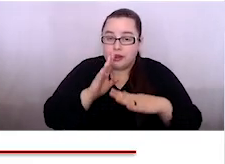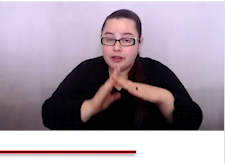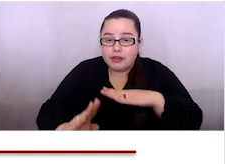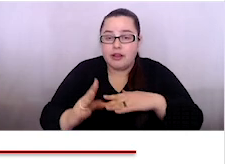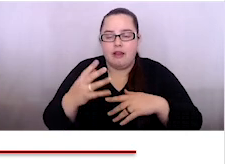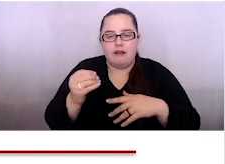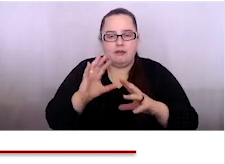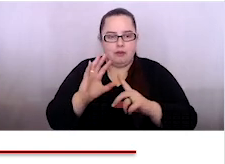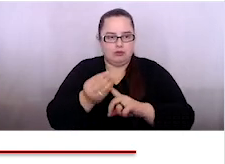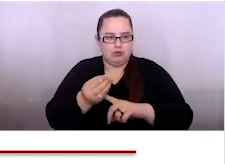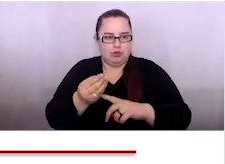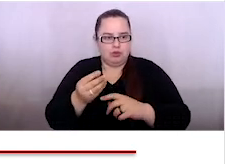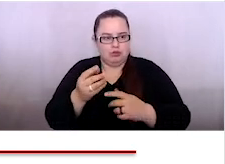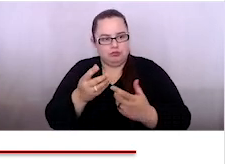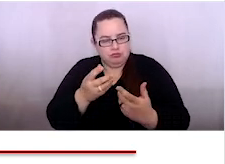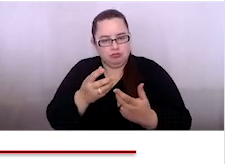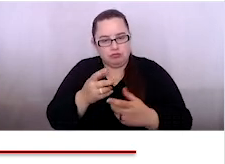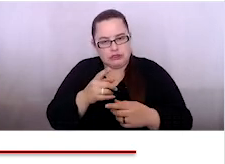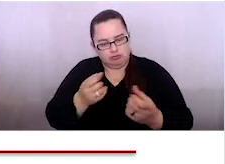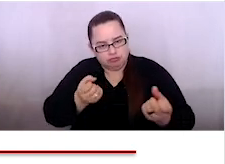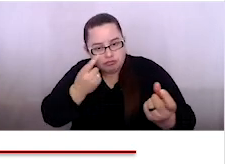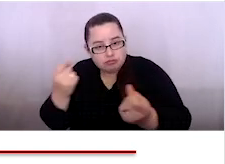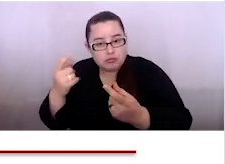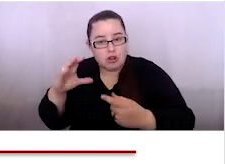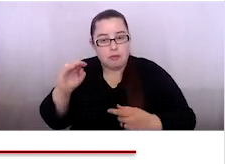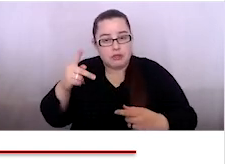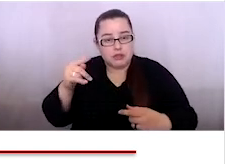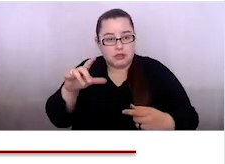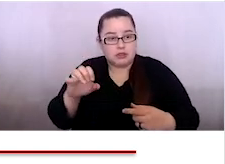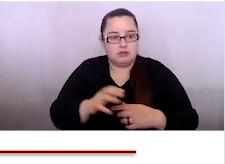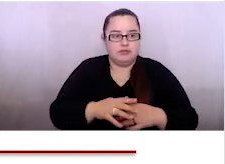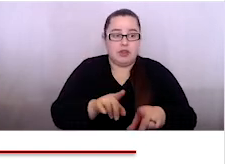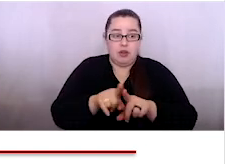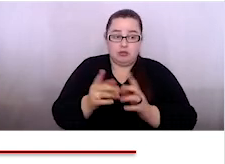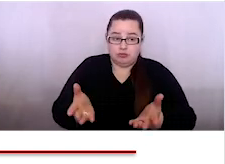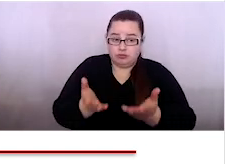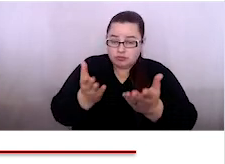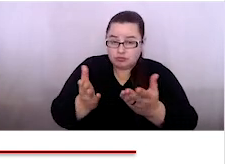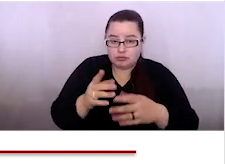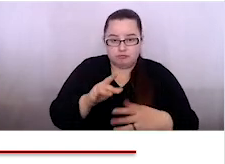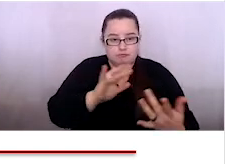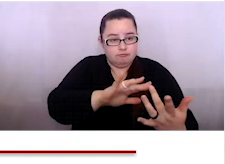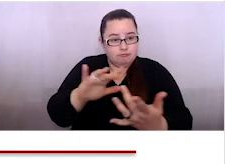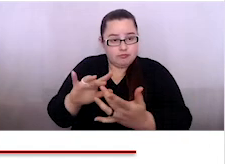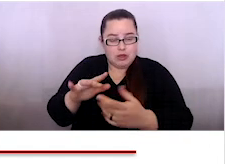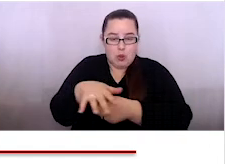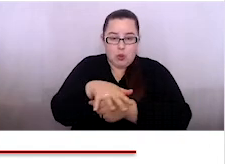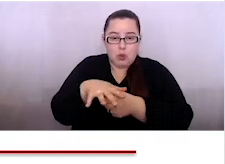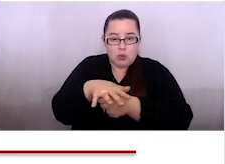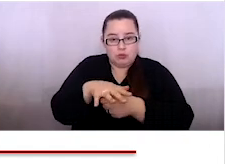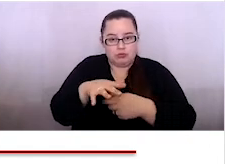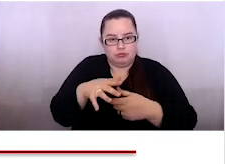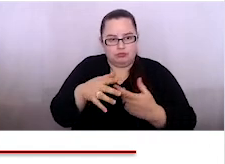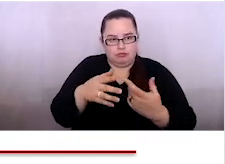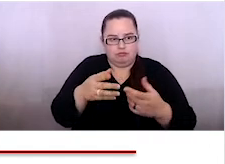And I highly recommend reaching out to local community-based organizations and agencies that will be able to supply you